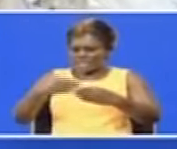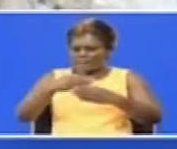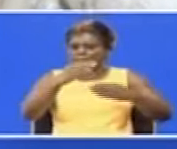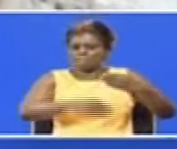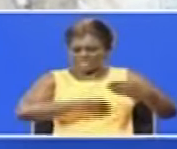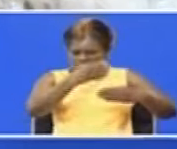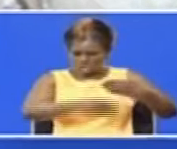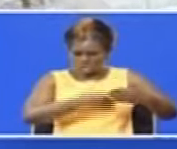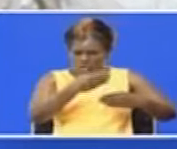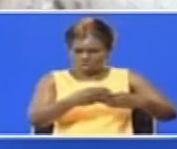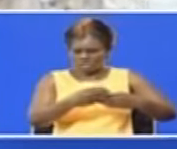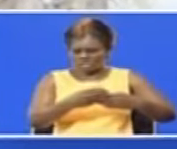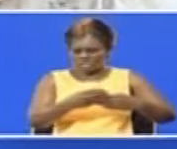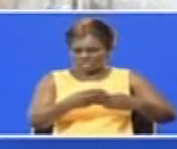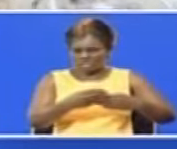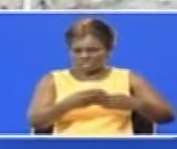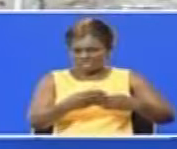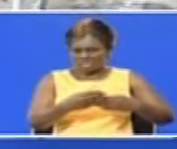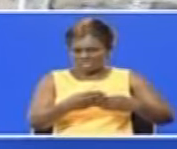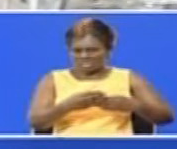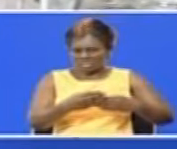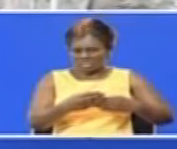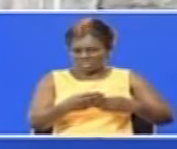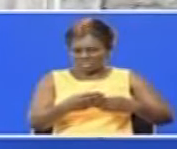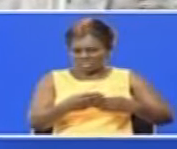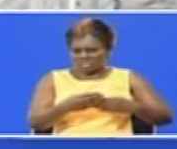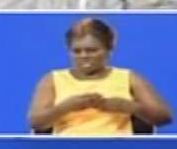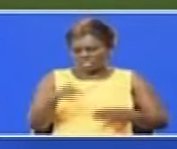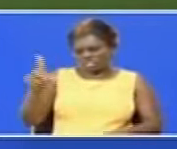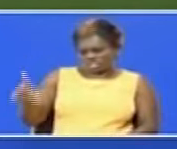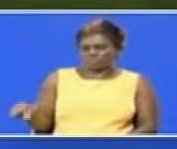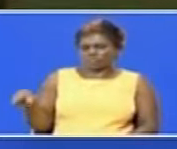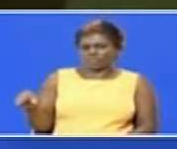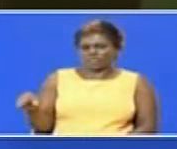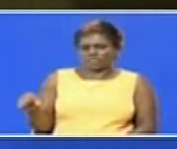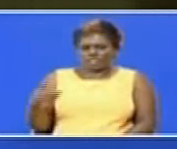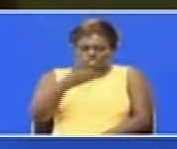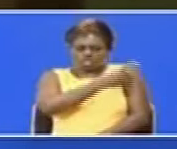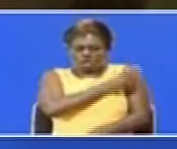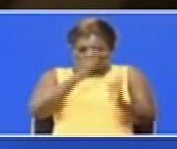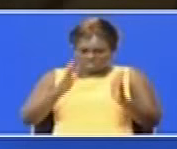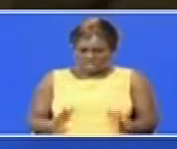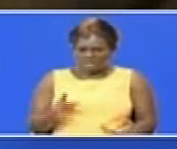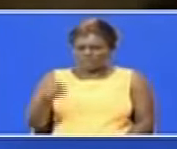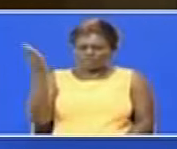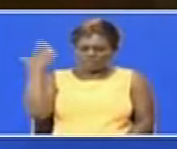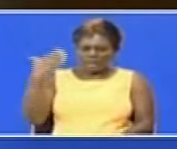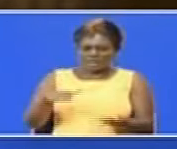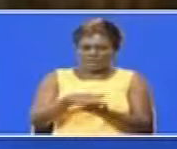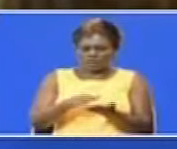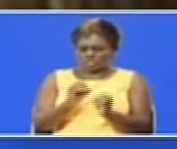building material, which should be able to compete steel, timber, and clay. Dr. Agan, who has no background